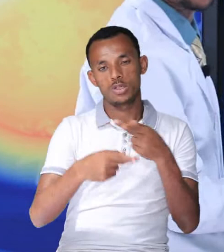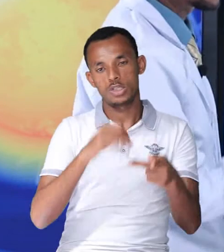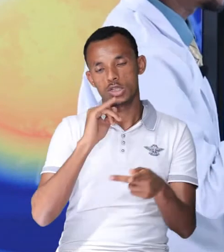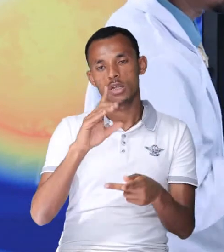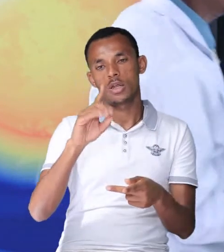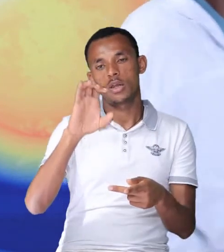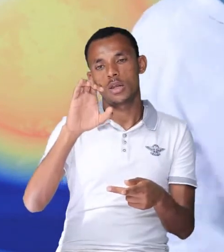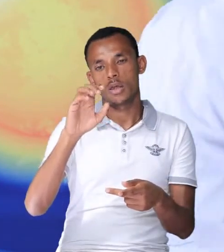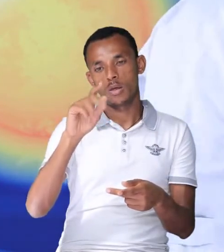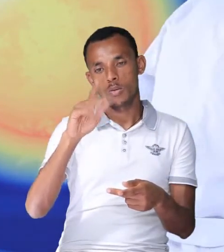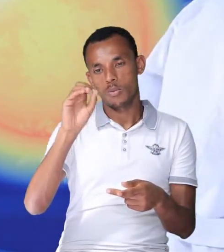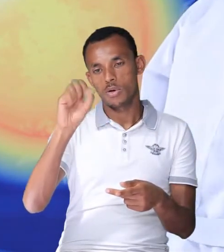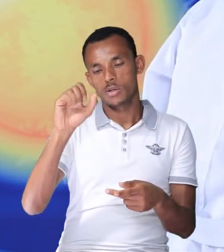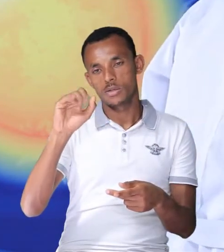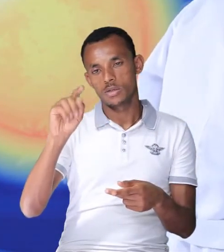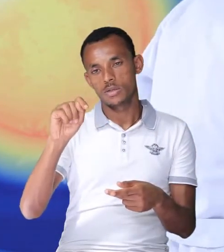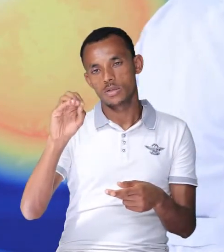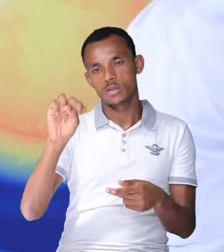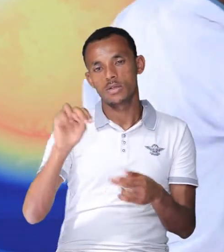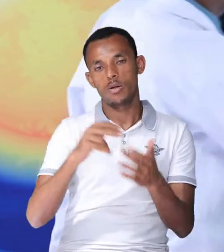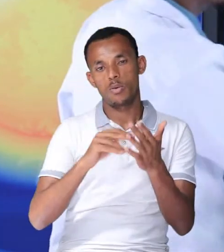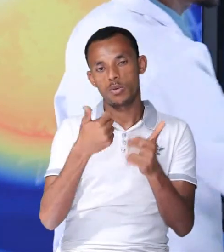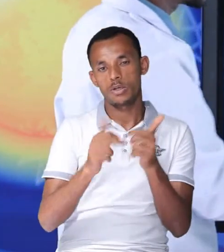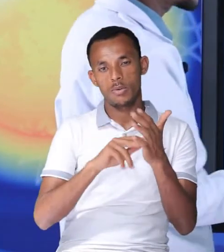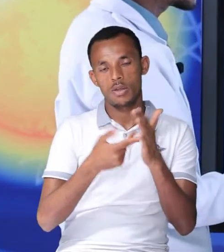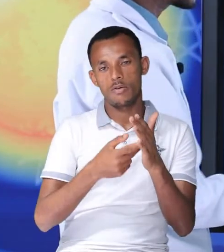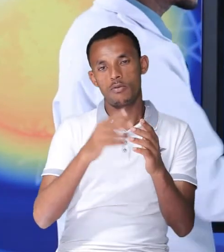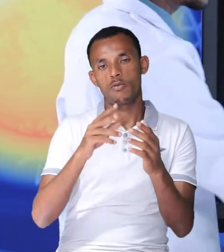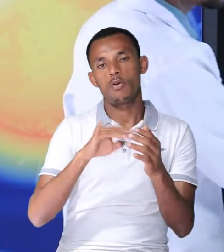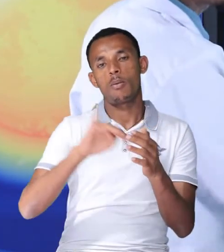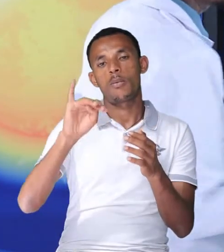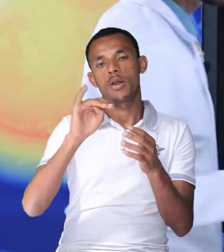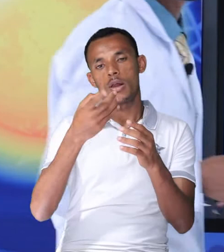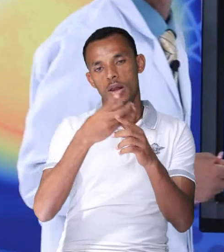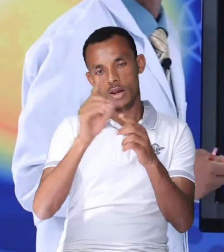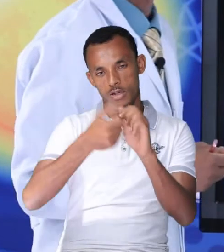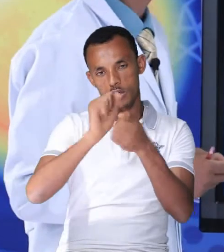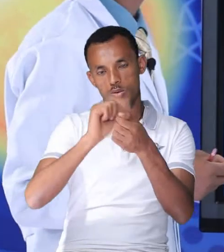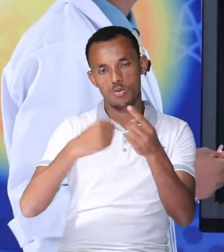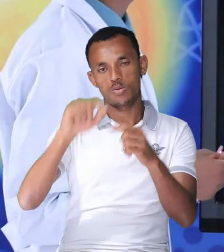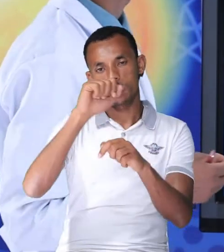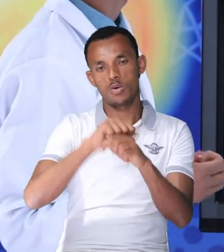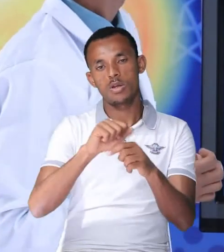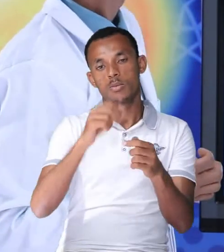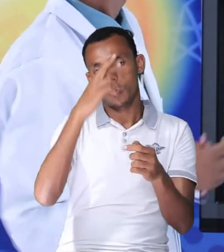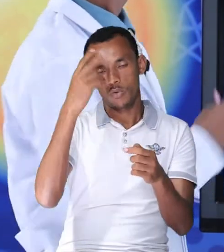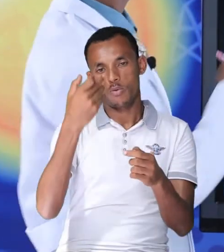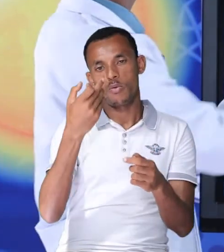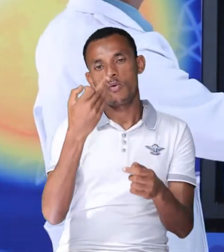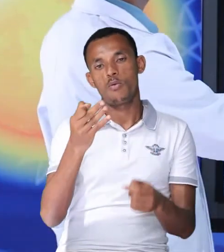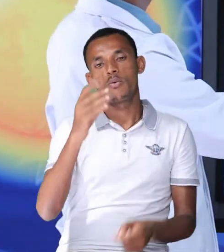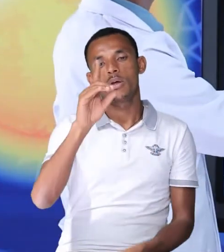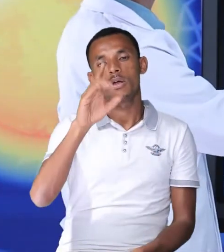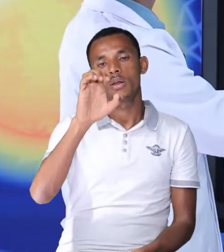deposition, which means when vapor directly changes to solid state, we call it deposition.